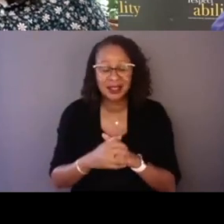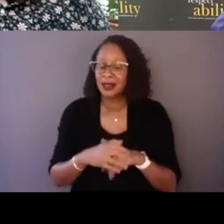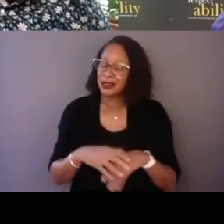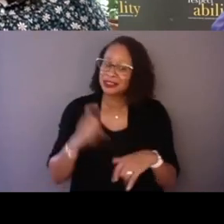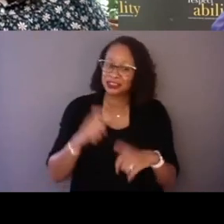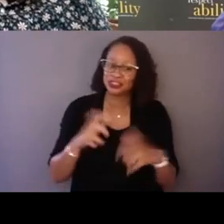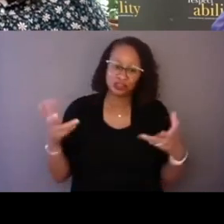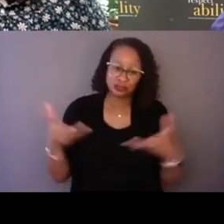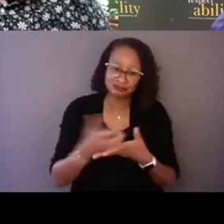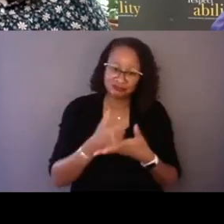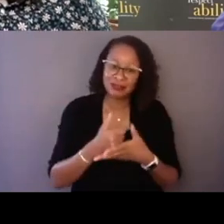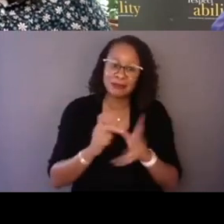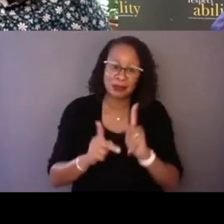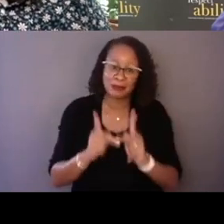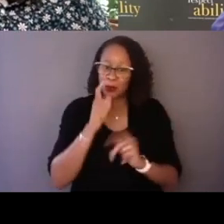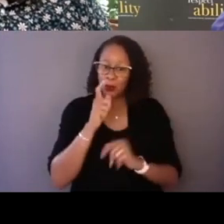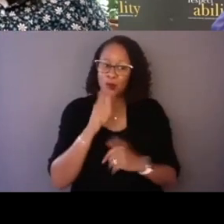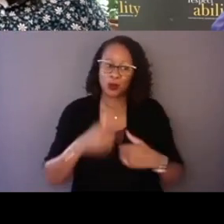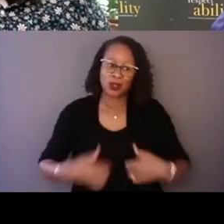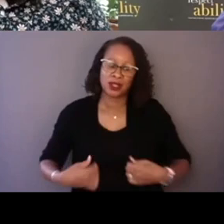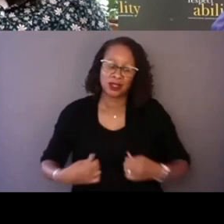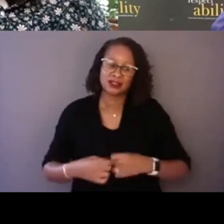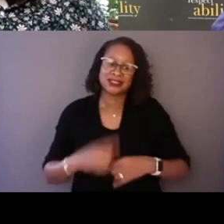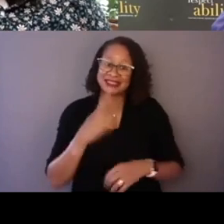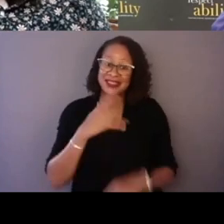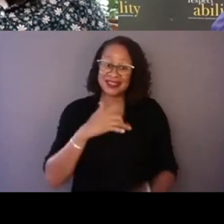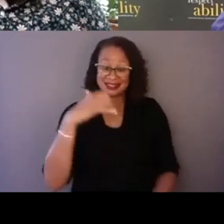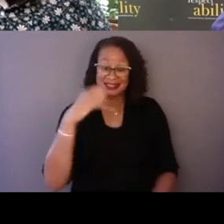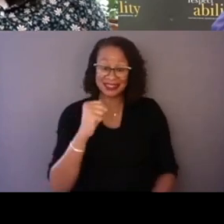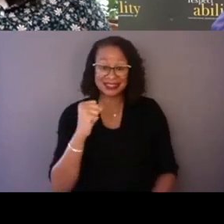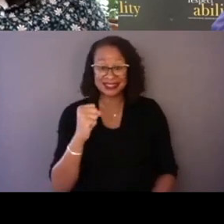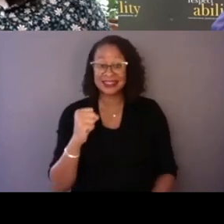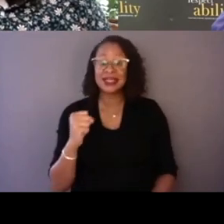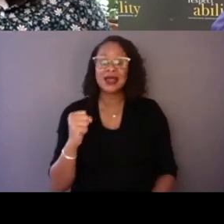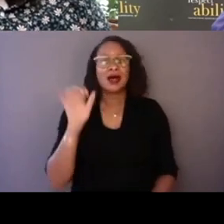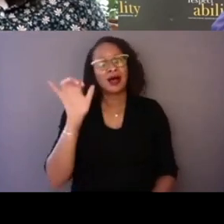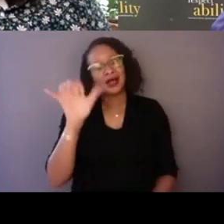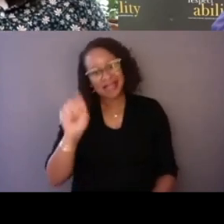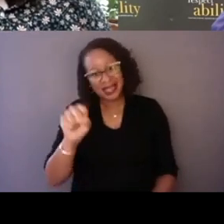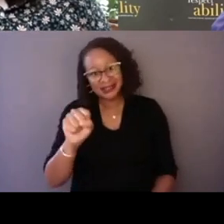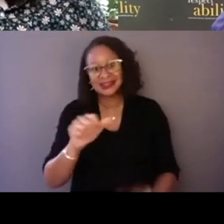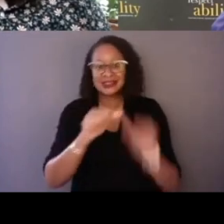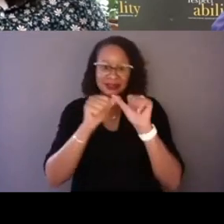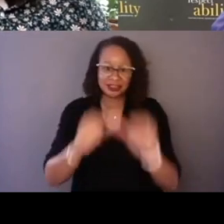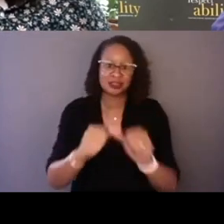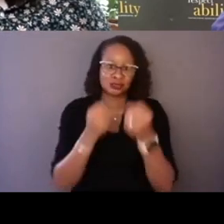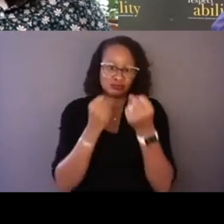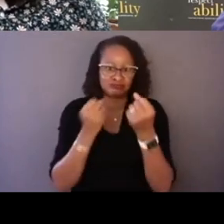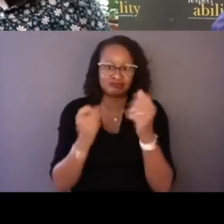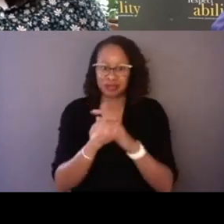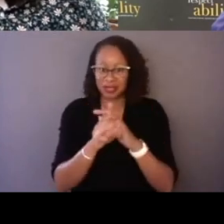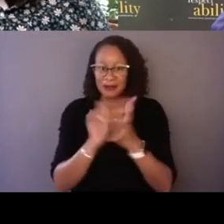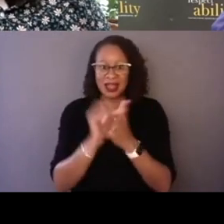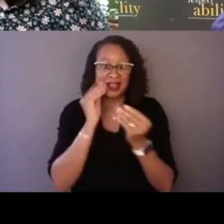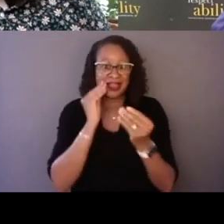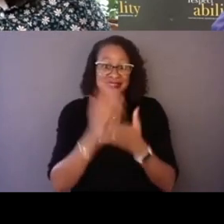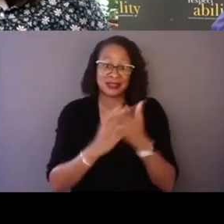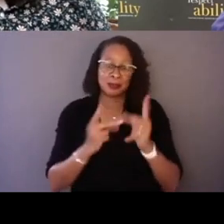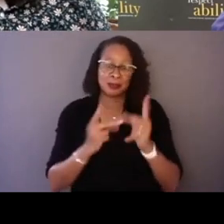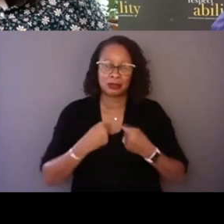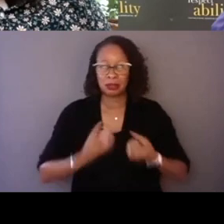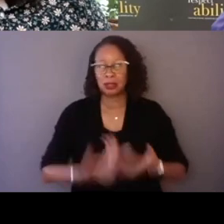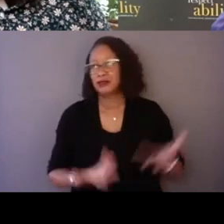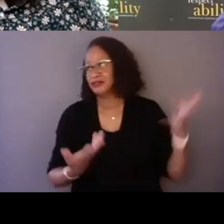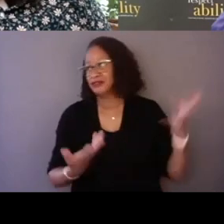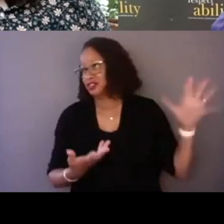gather some people who are saying, yes, Susan, keep bringing it up. And they're going to be people who are tired of hearing it. But you